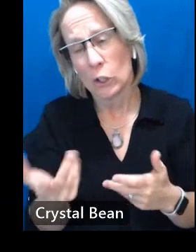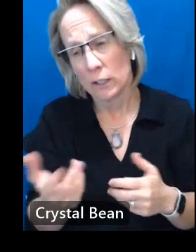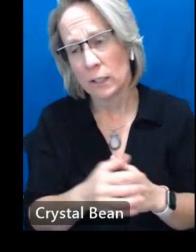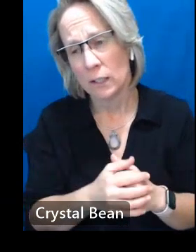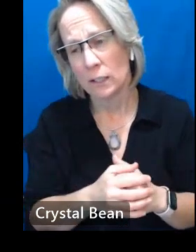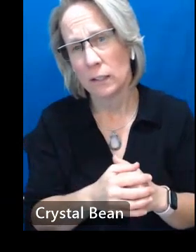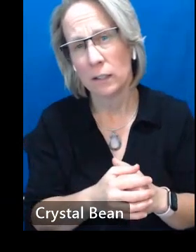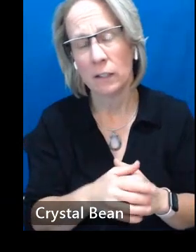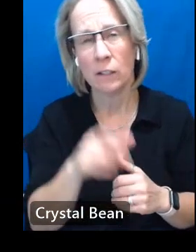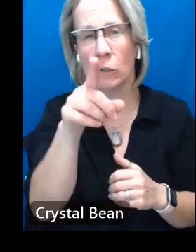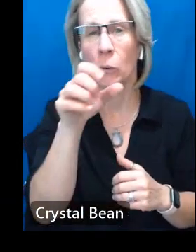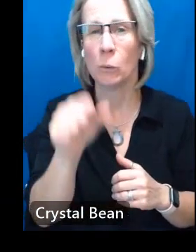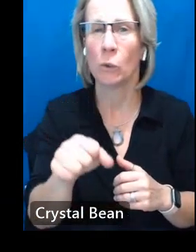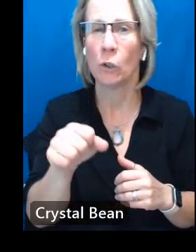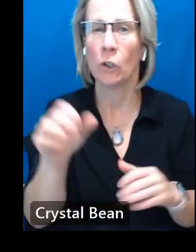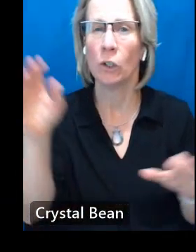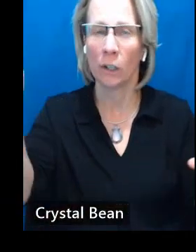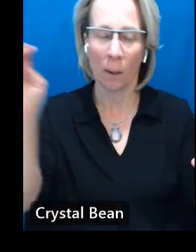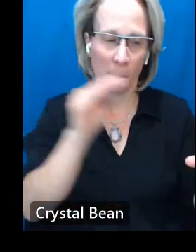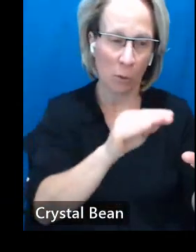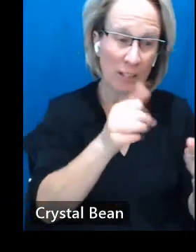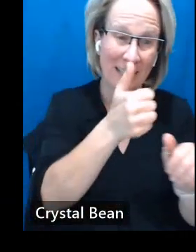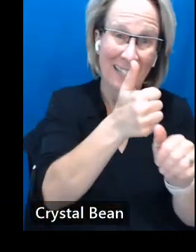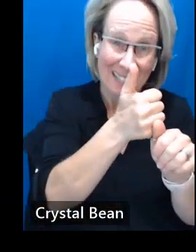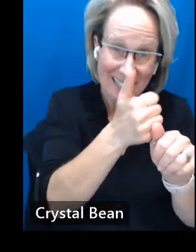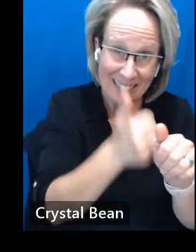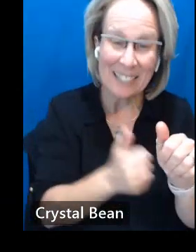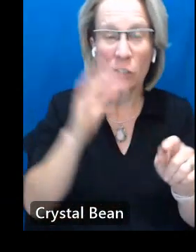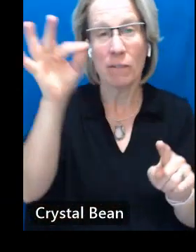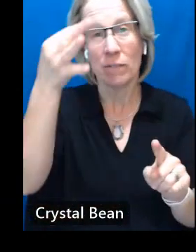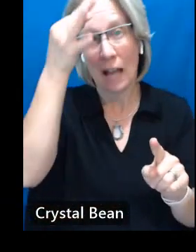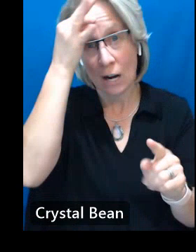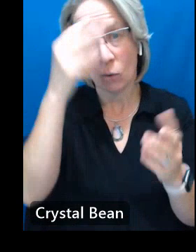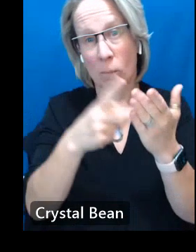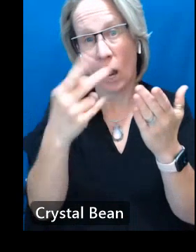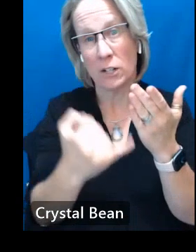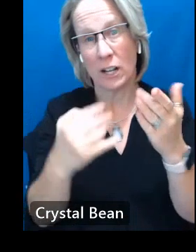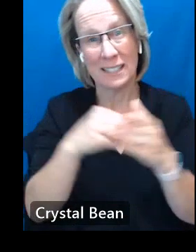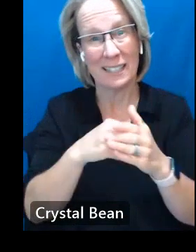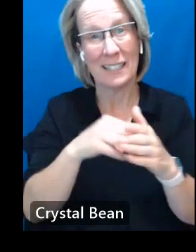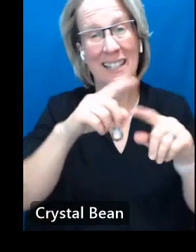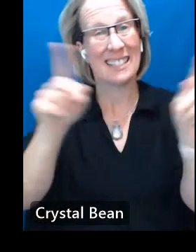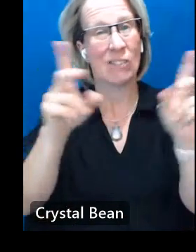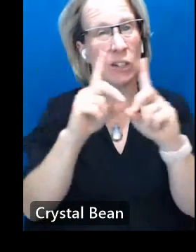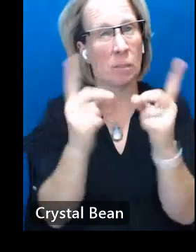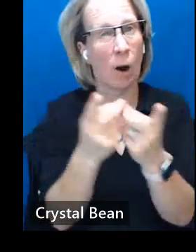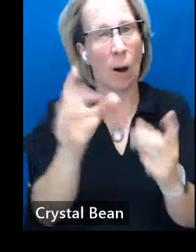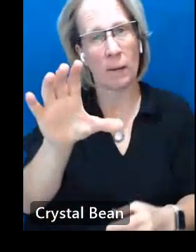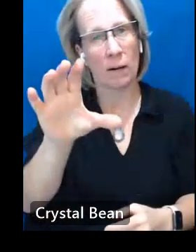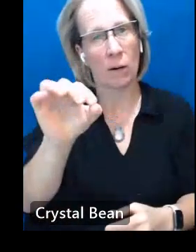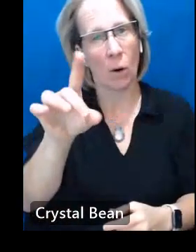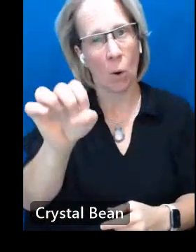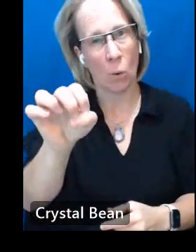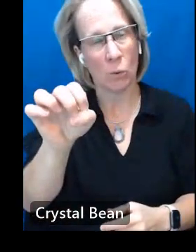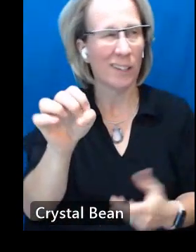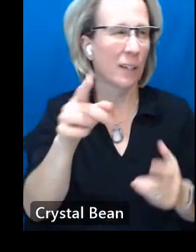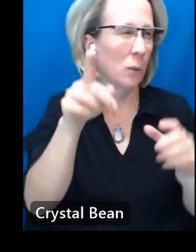each federal project in a different department code. There are some other ways to do that, like